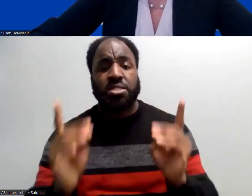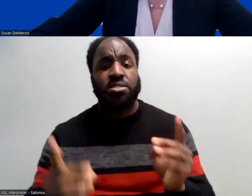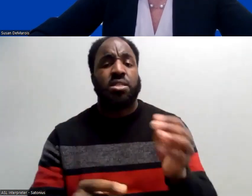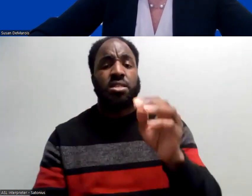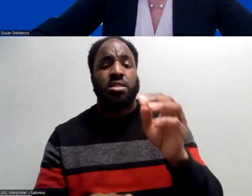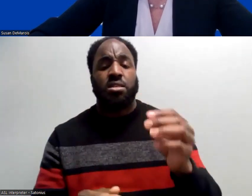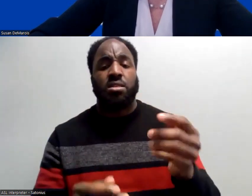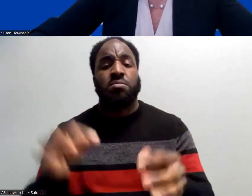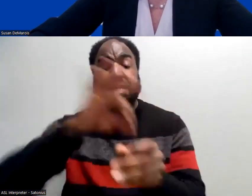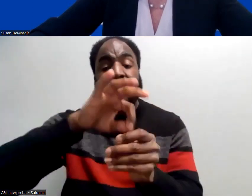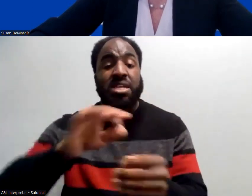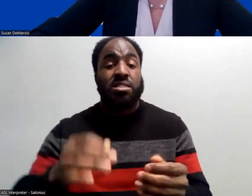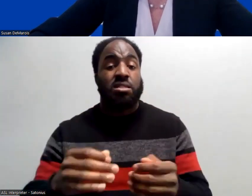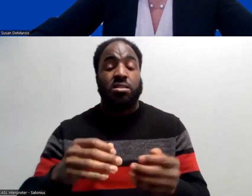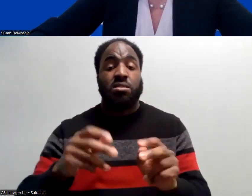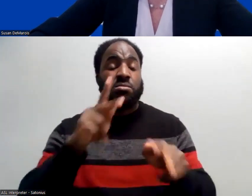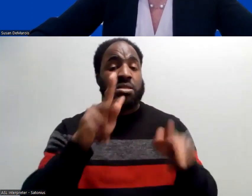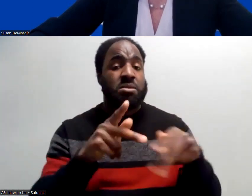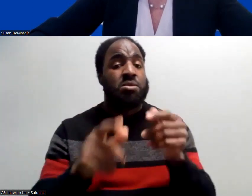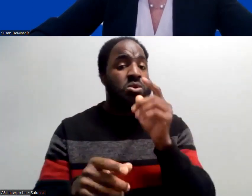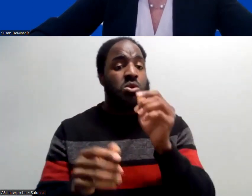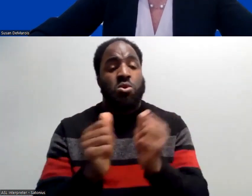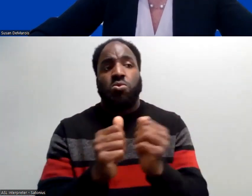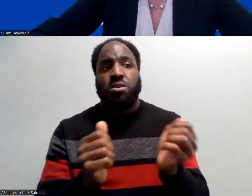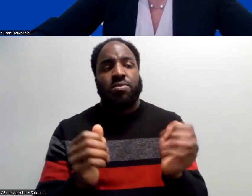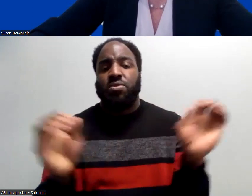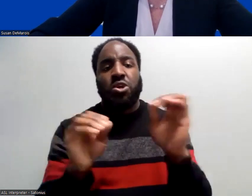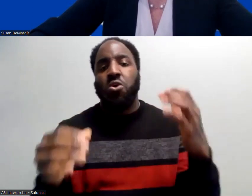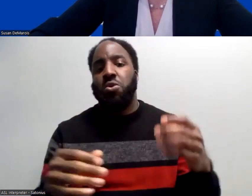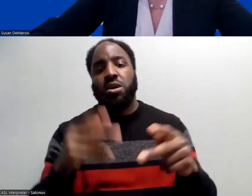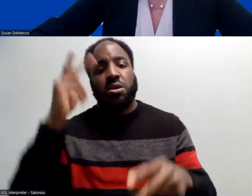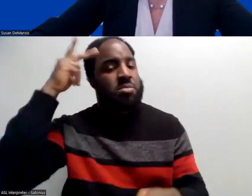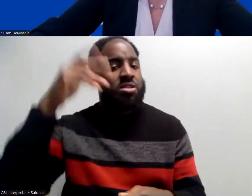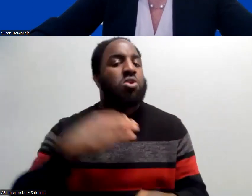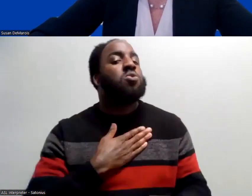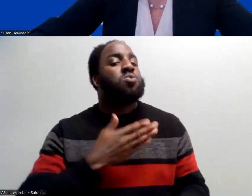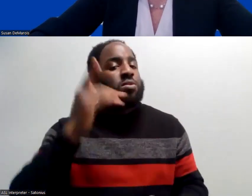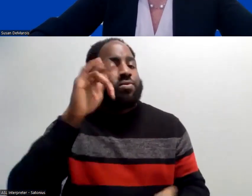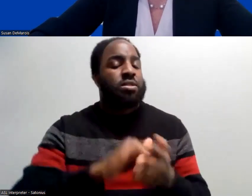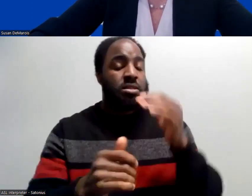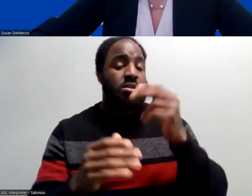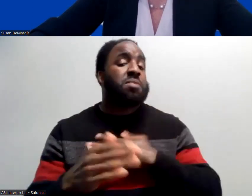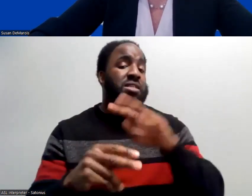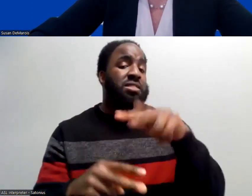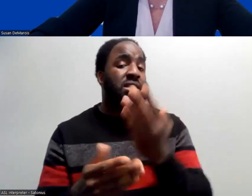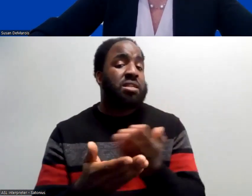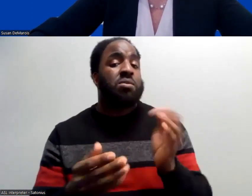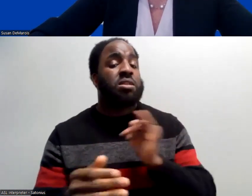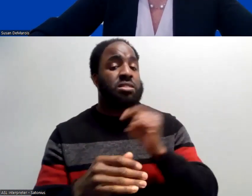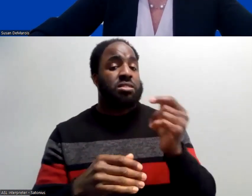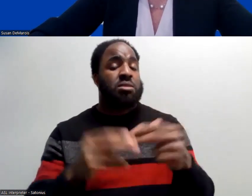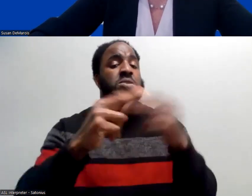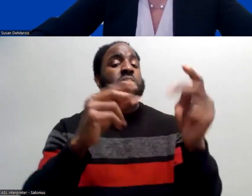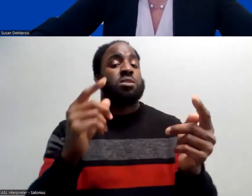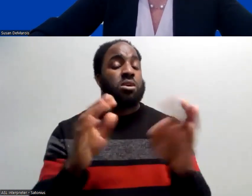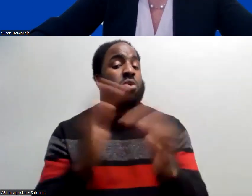elected officials and build political will for that? So that's my first point. My second is building on something that I heard Fernando